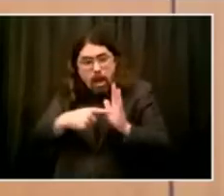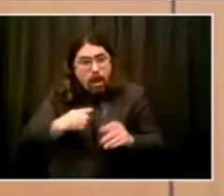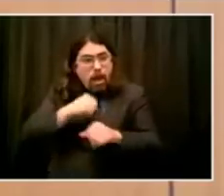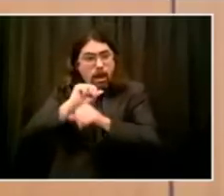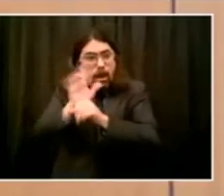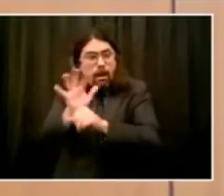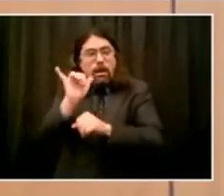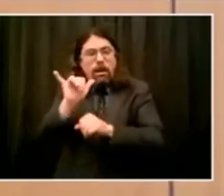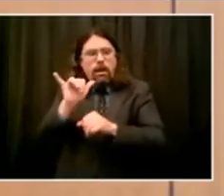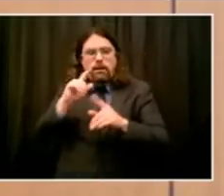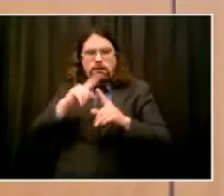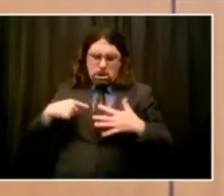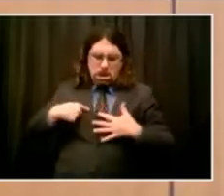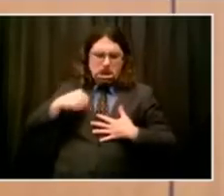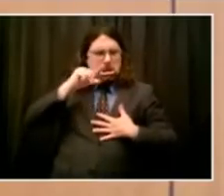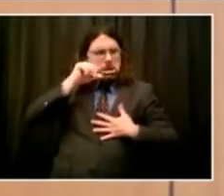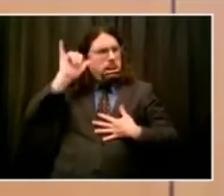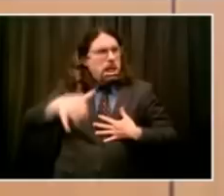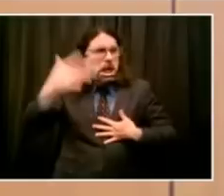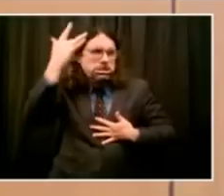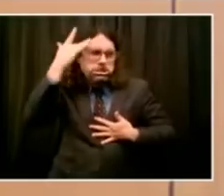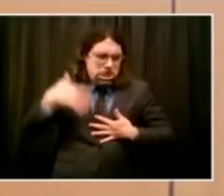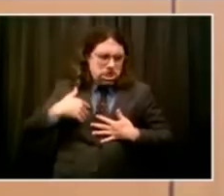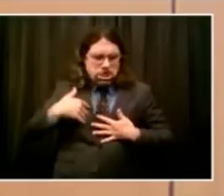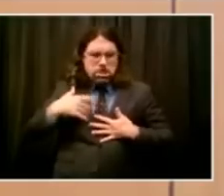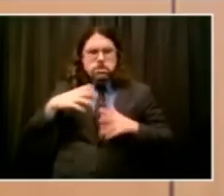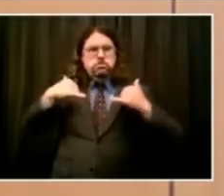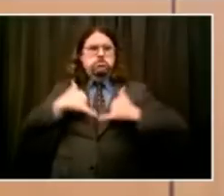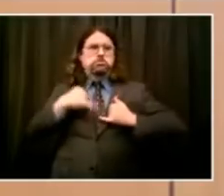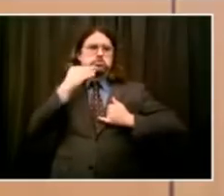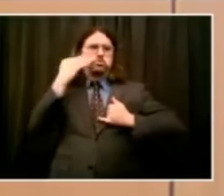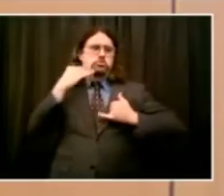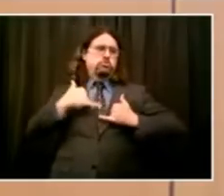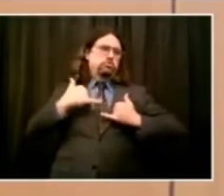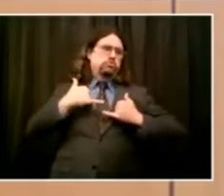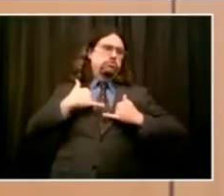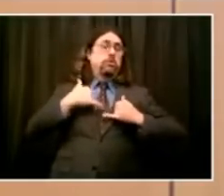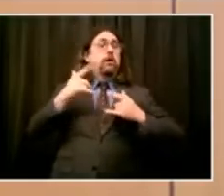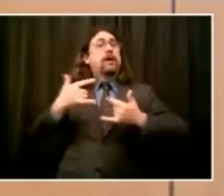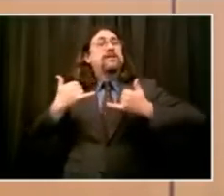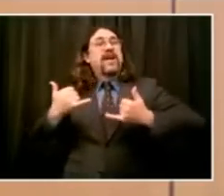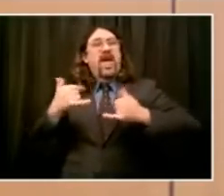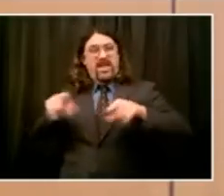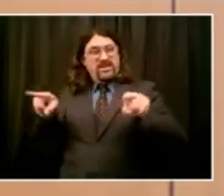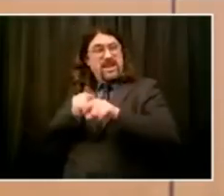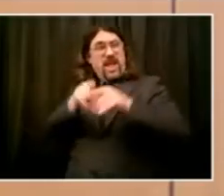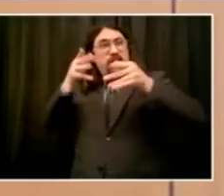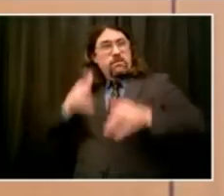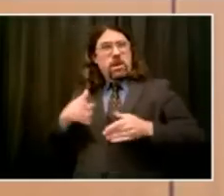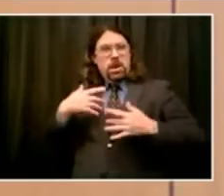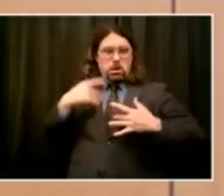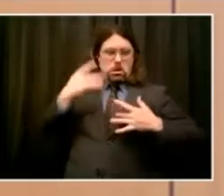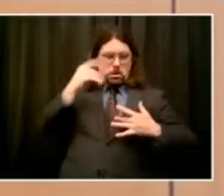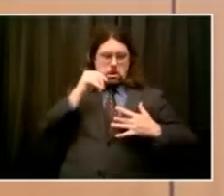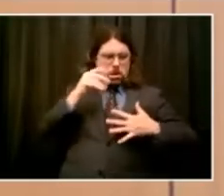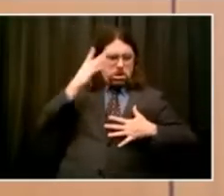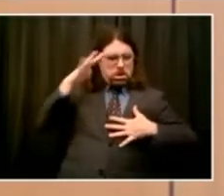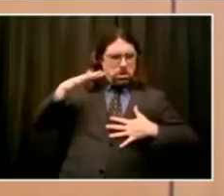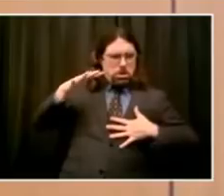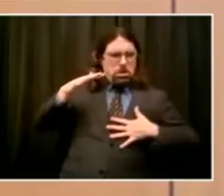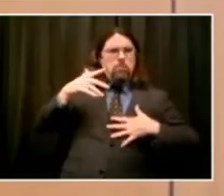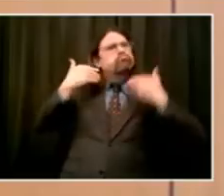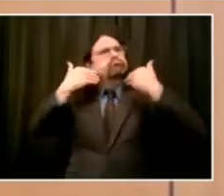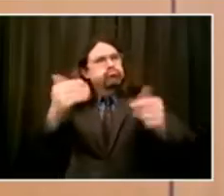not uncommon for us to see a sawtooth pattern to these indicators, meaning that there will be